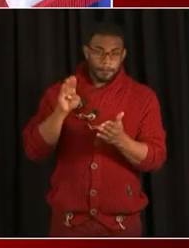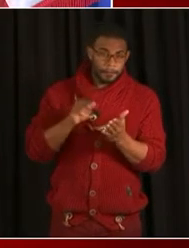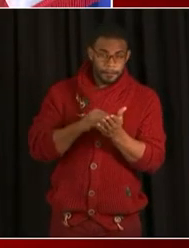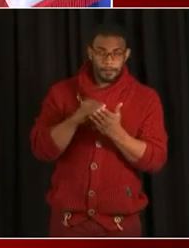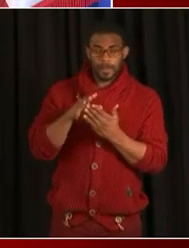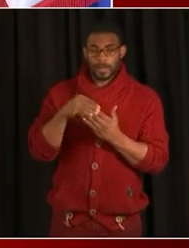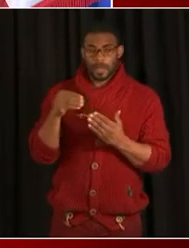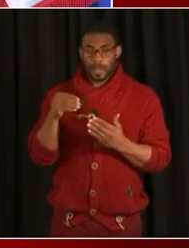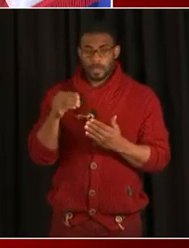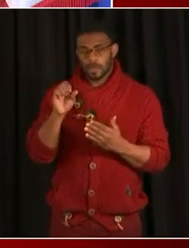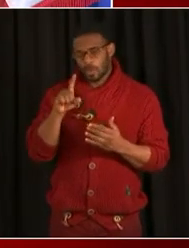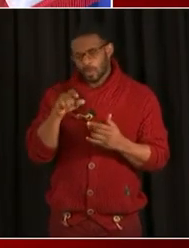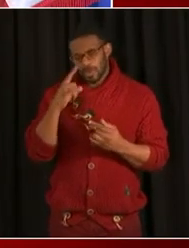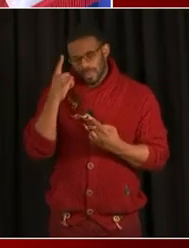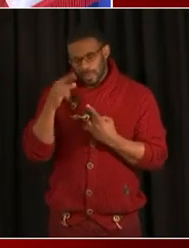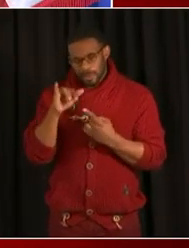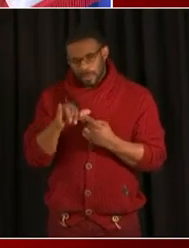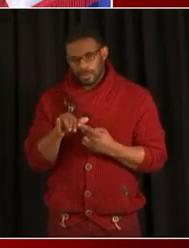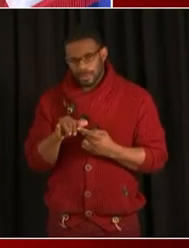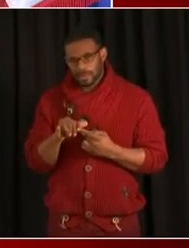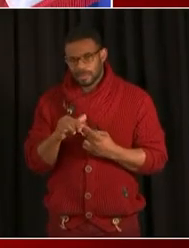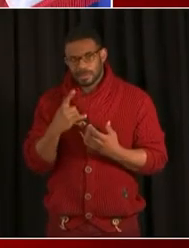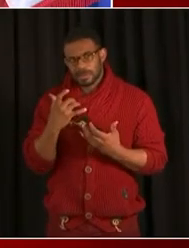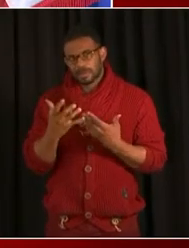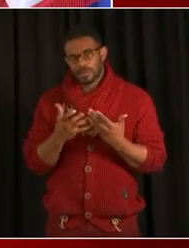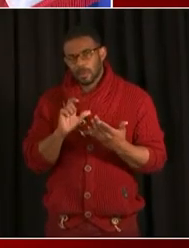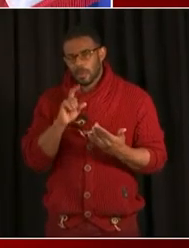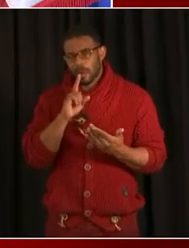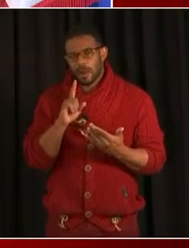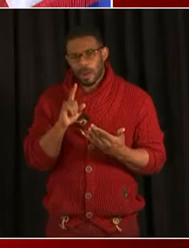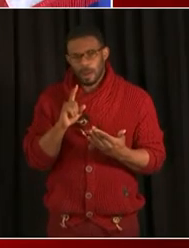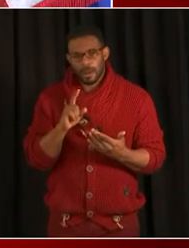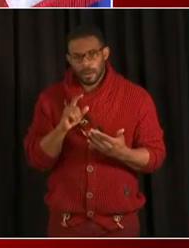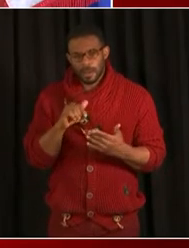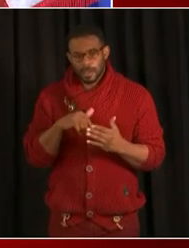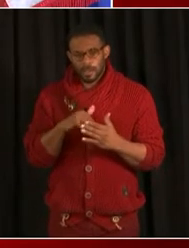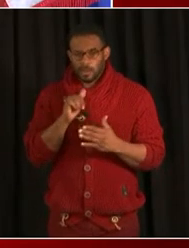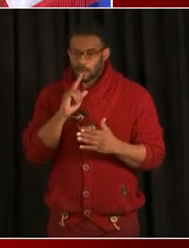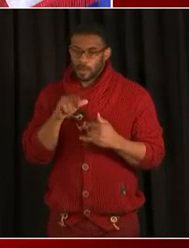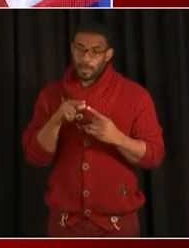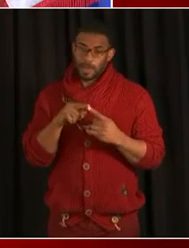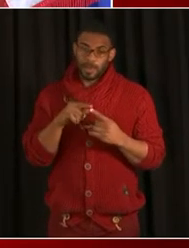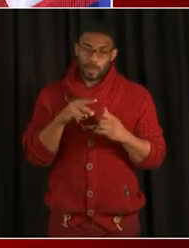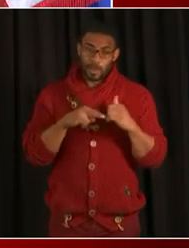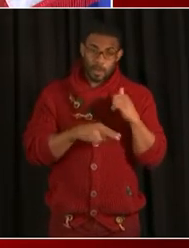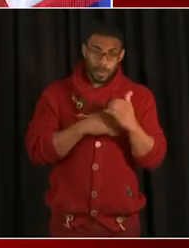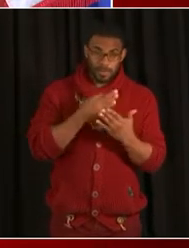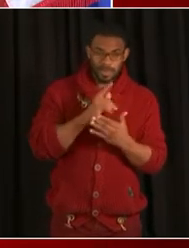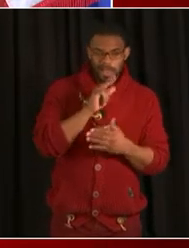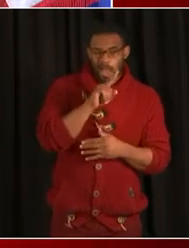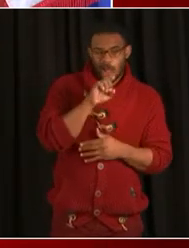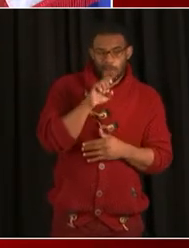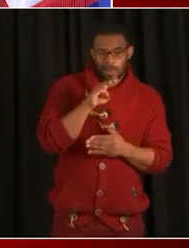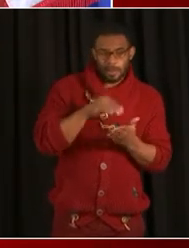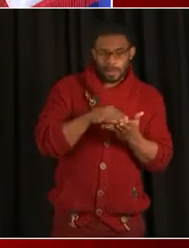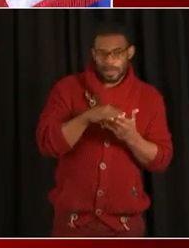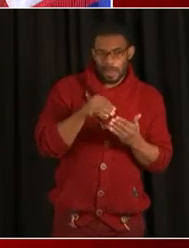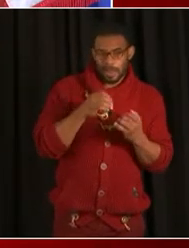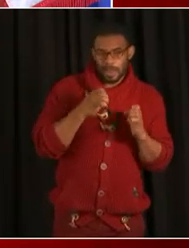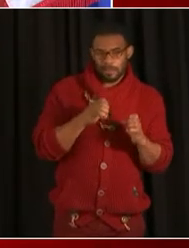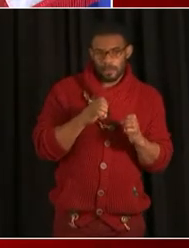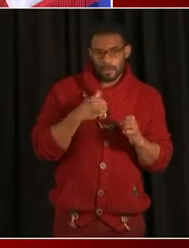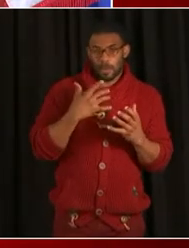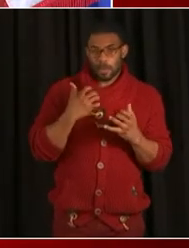billion. So when you think about just kind of where we are in this, we're talking about the Bridge Fund, which is a $100 million